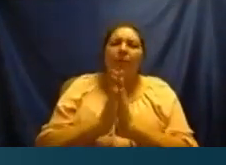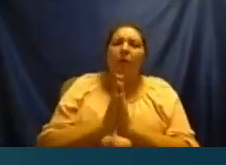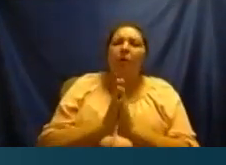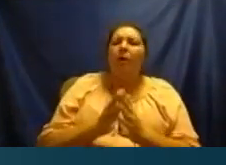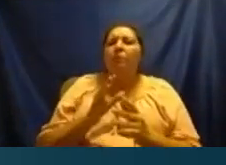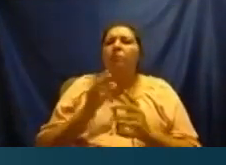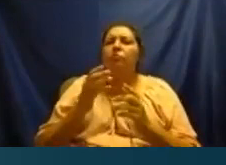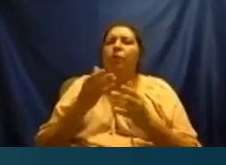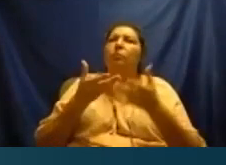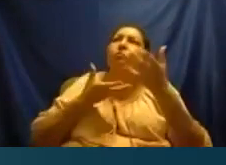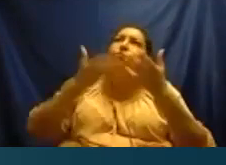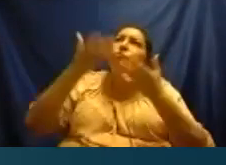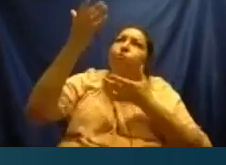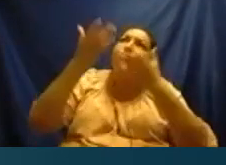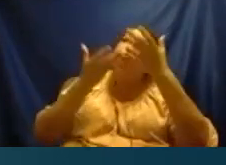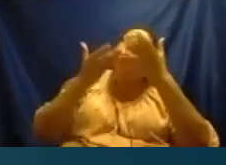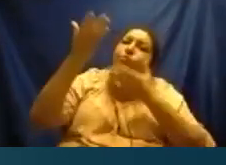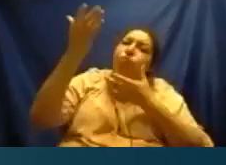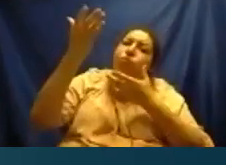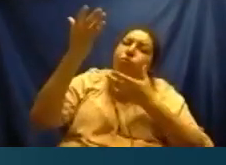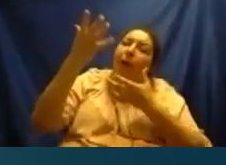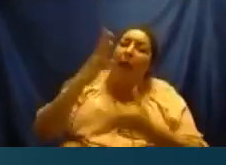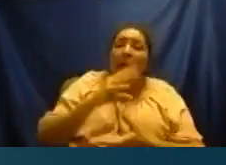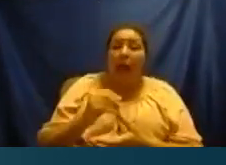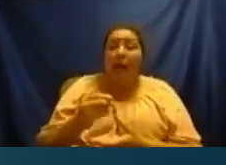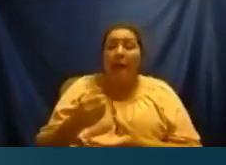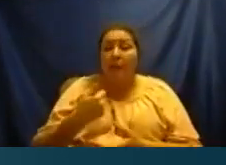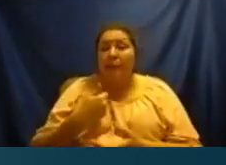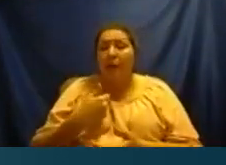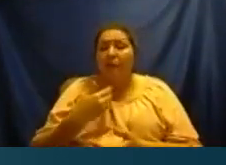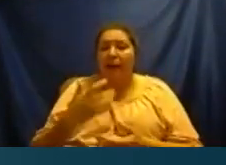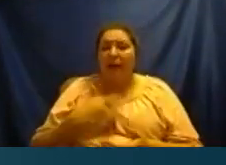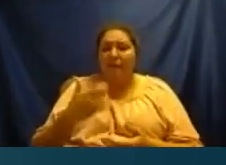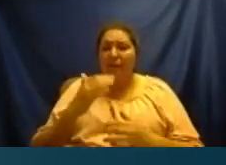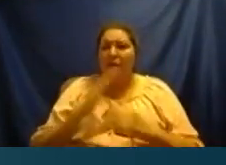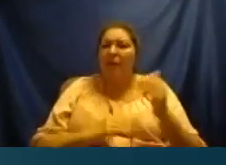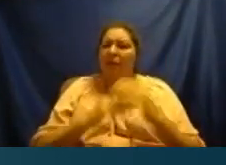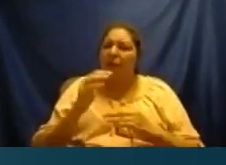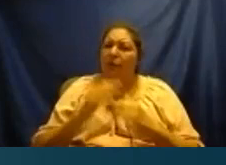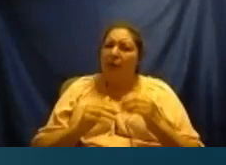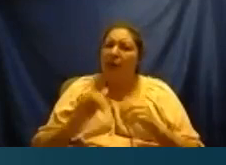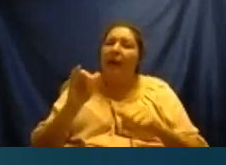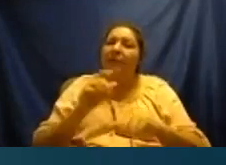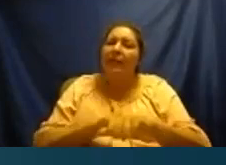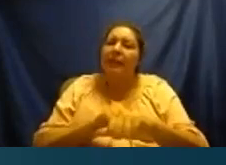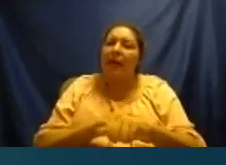I find a great comfort in that time, and hopefully you will too.